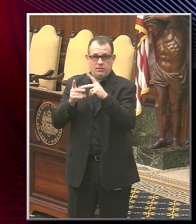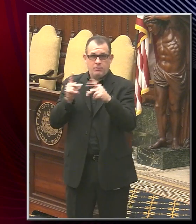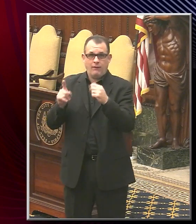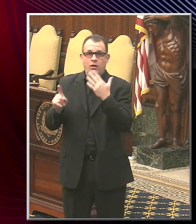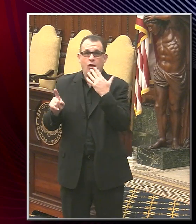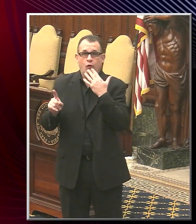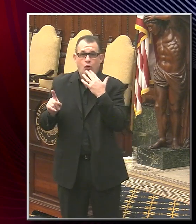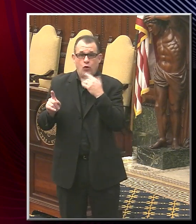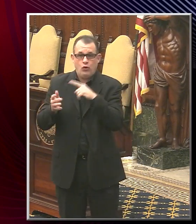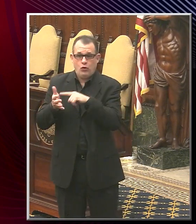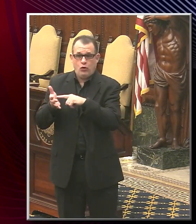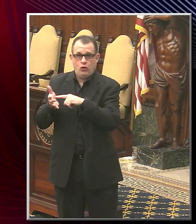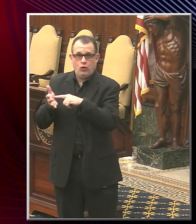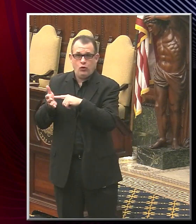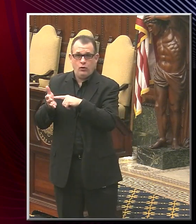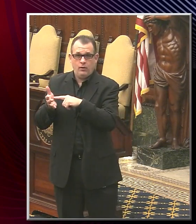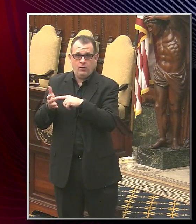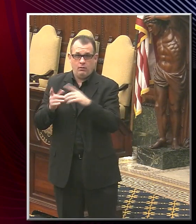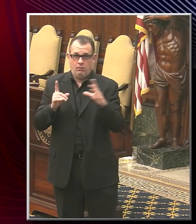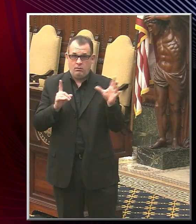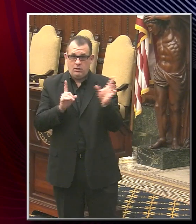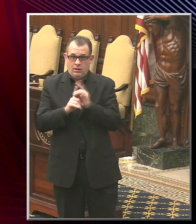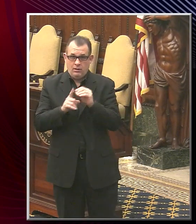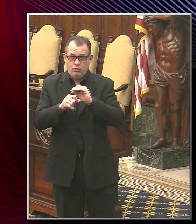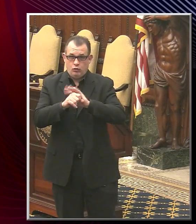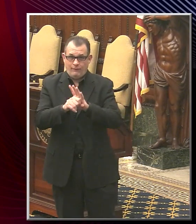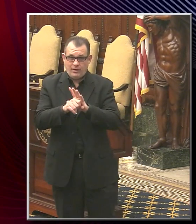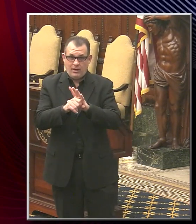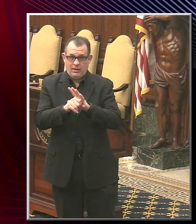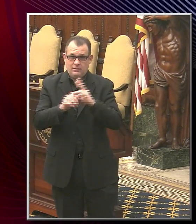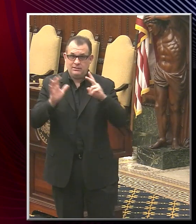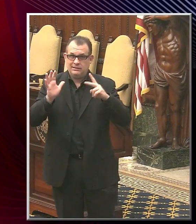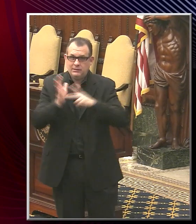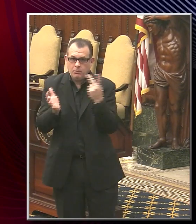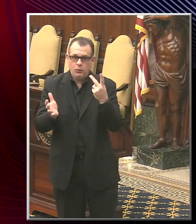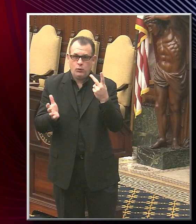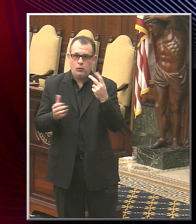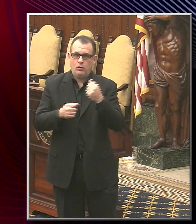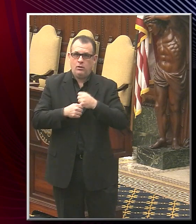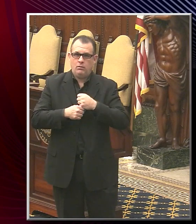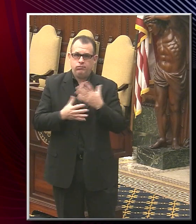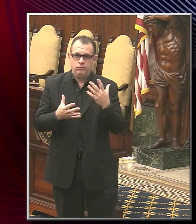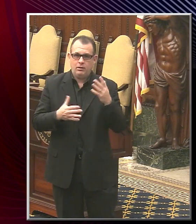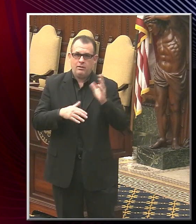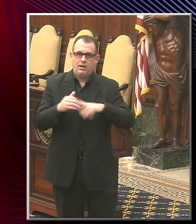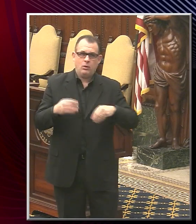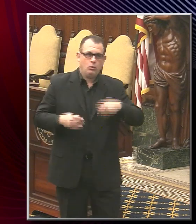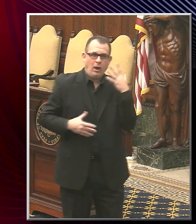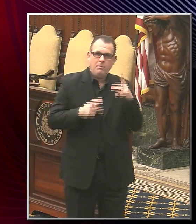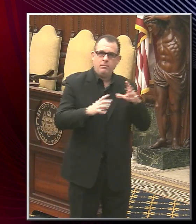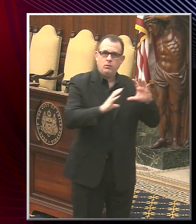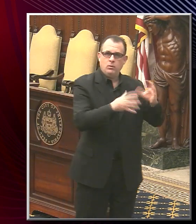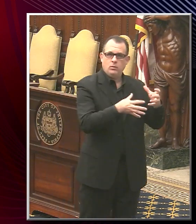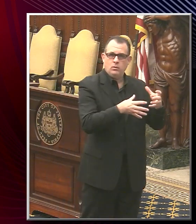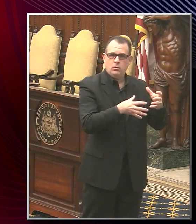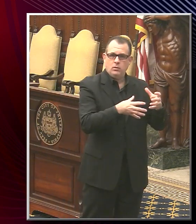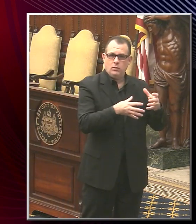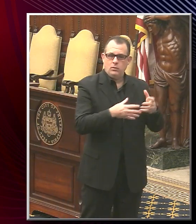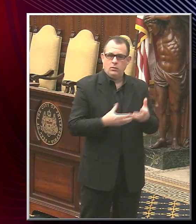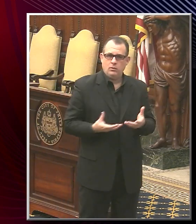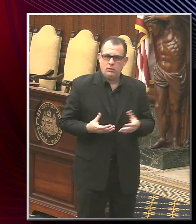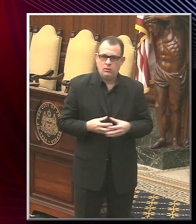and contract the virus at twice or more than twice the rate of Caucasians and white Americans. There's also